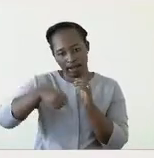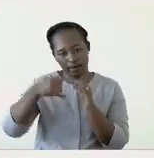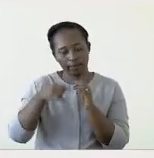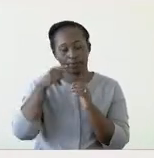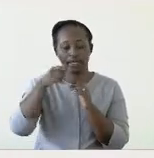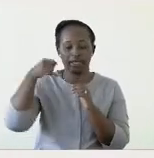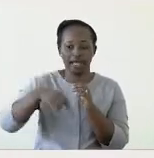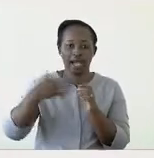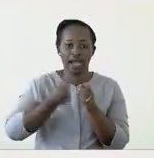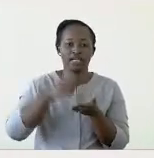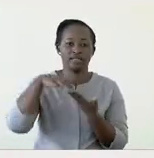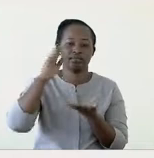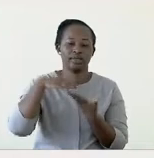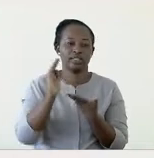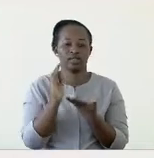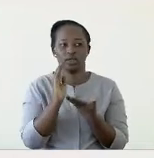large amount